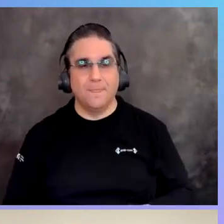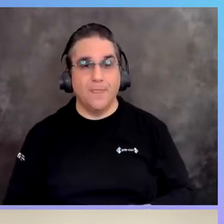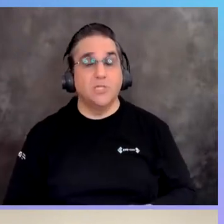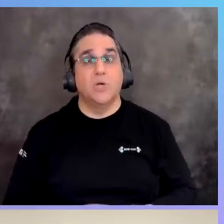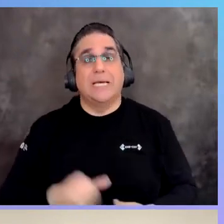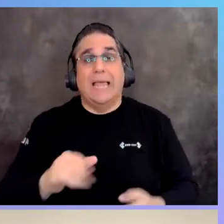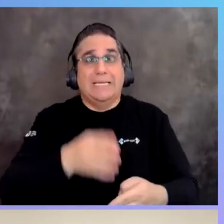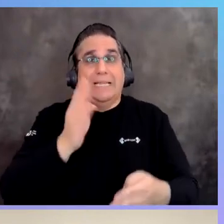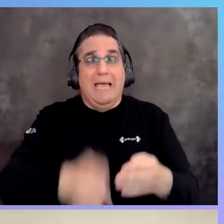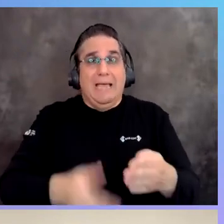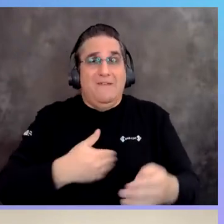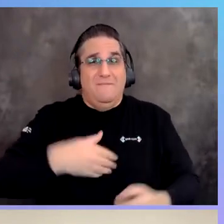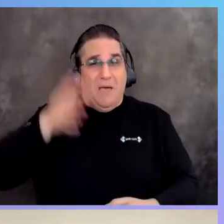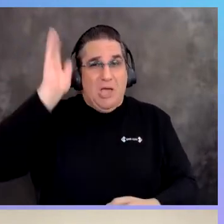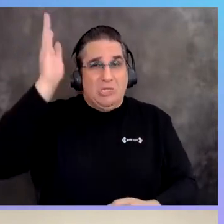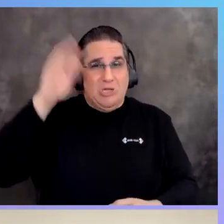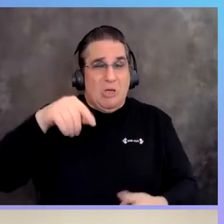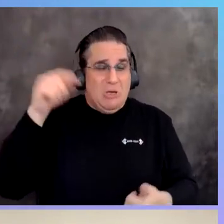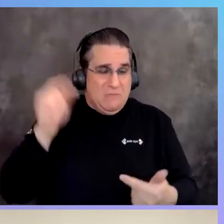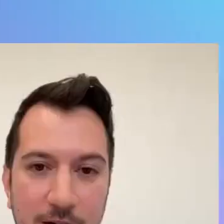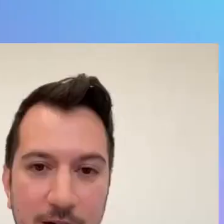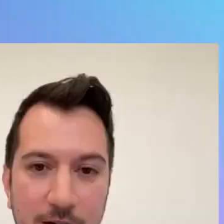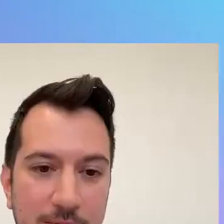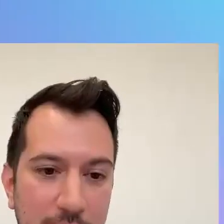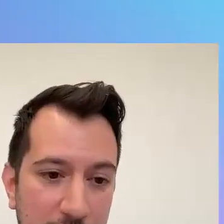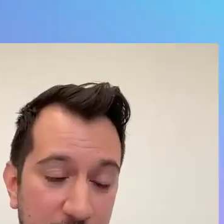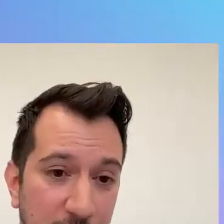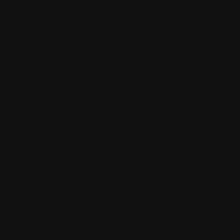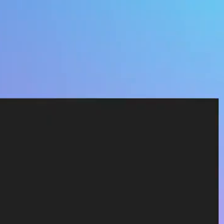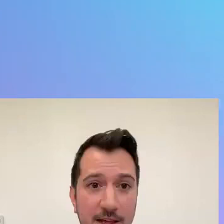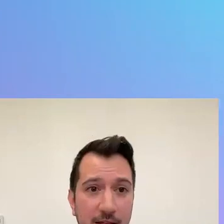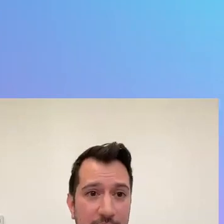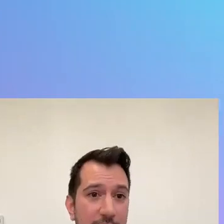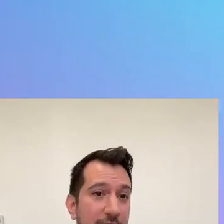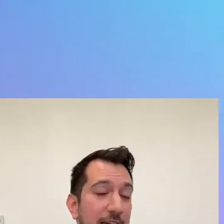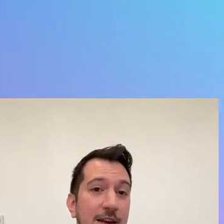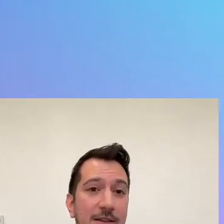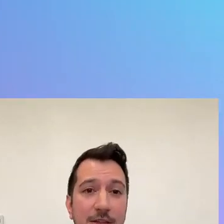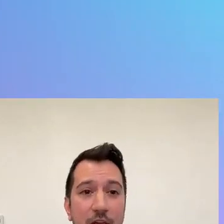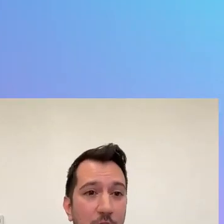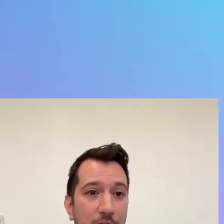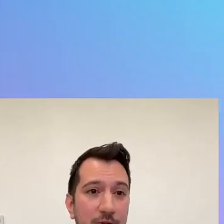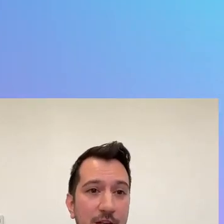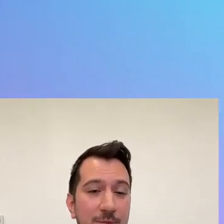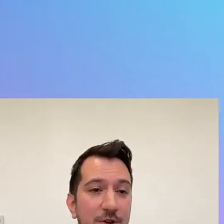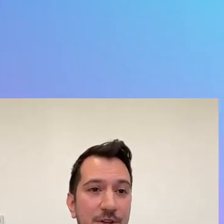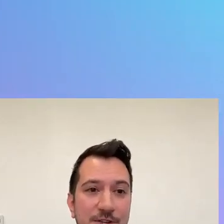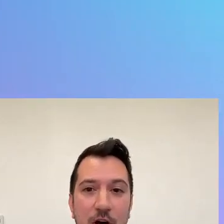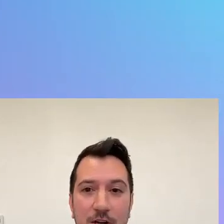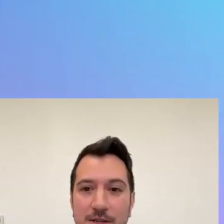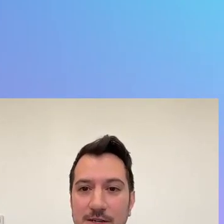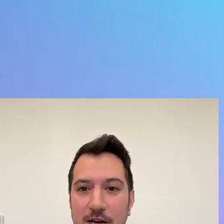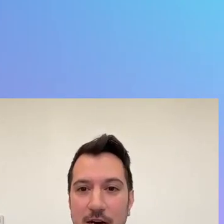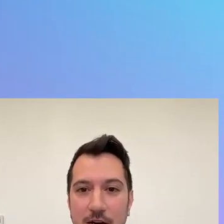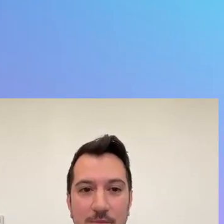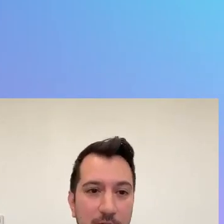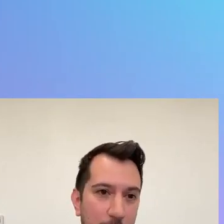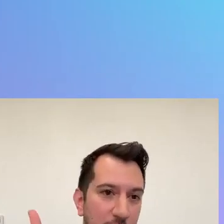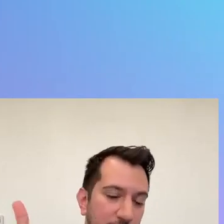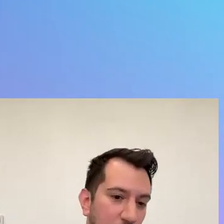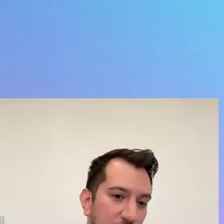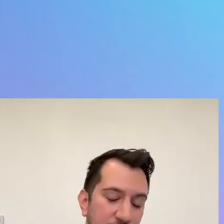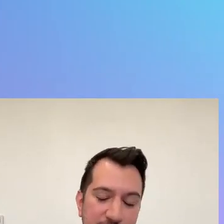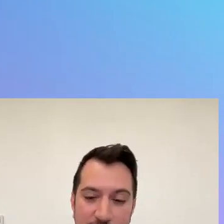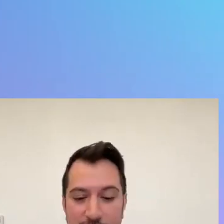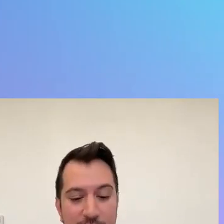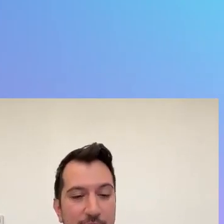end of my talk. I will stop sharing now. Just want to say, again, thank you all for letting me do this talk. I'm